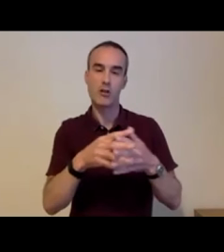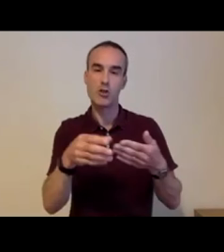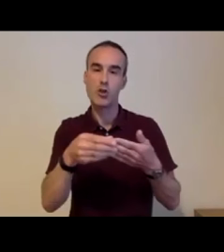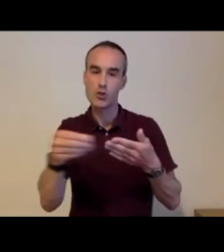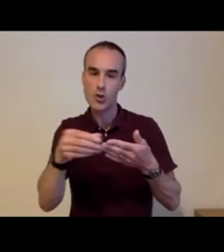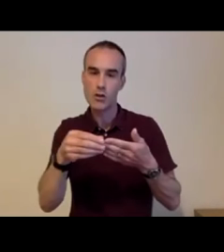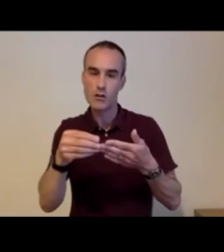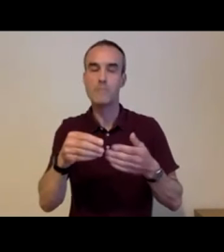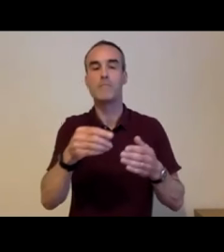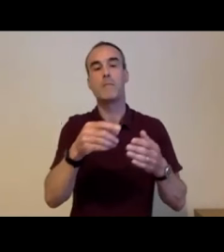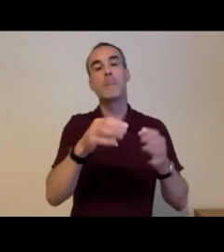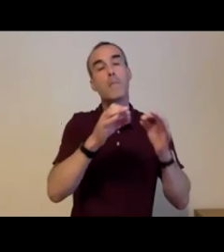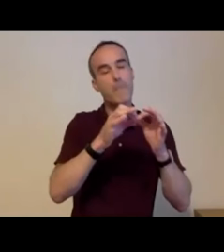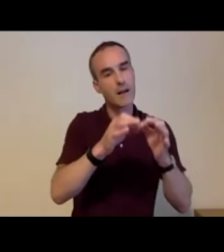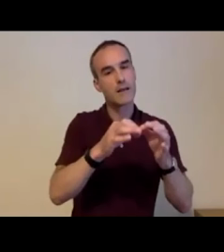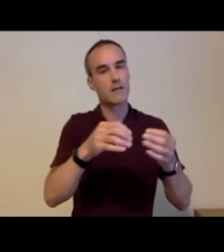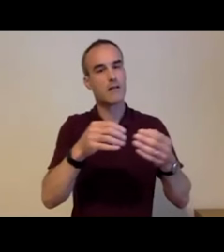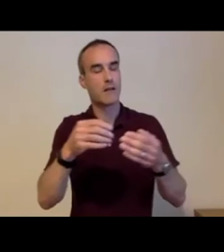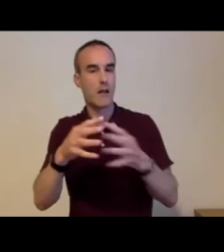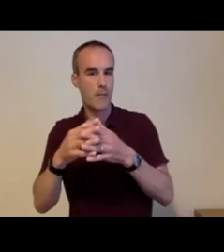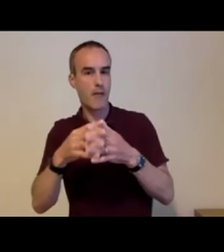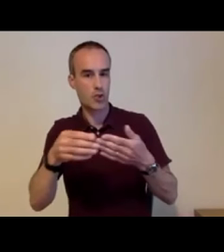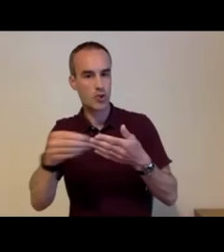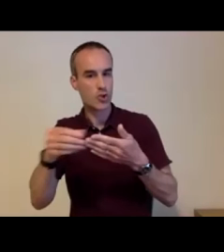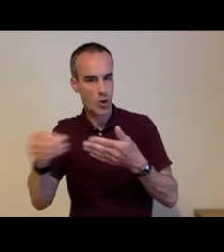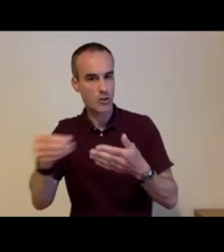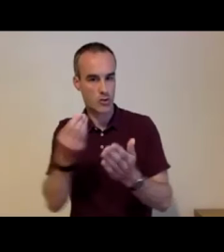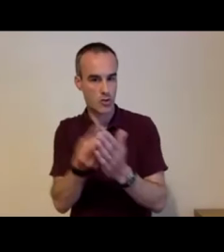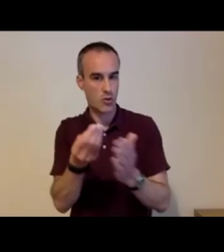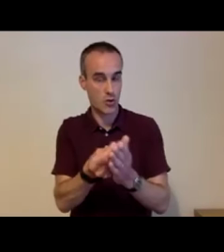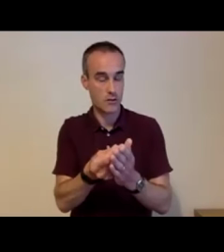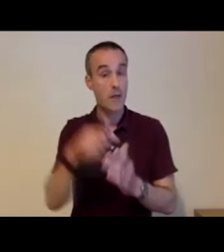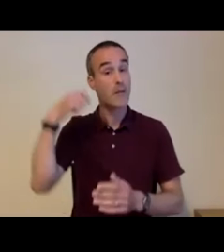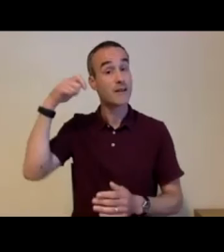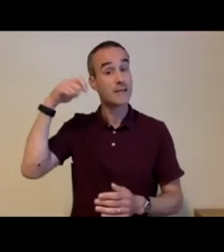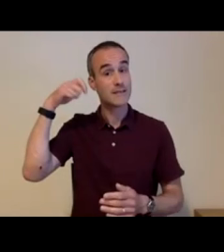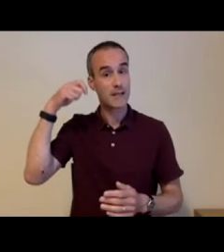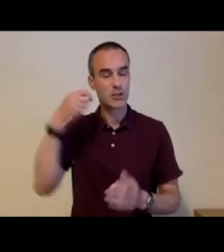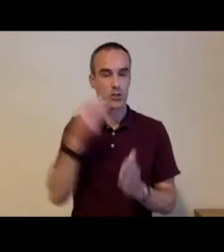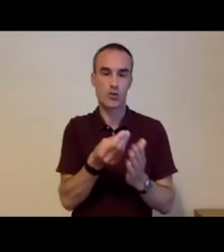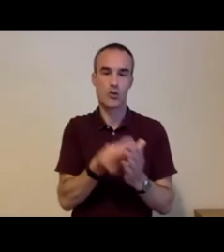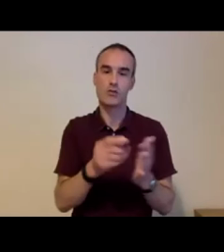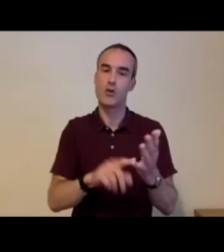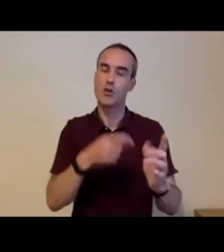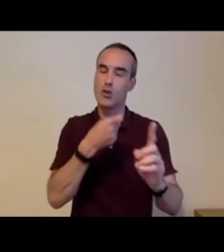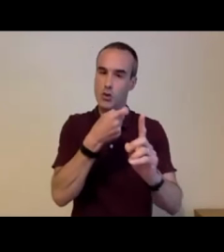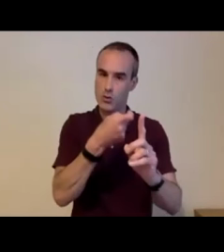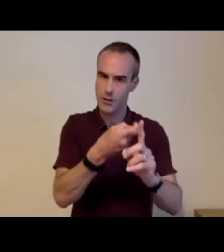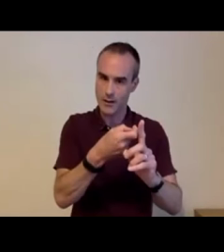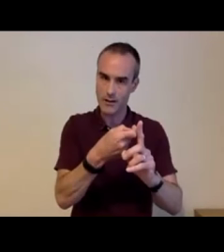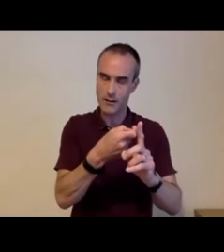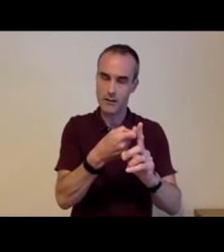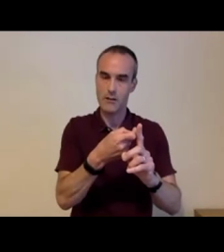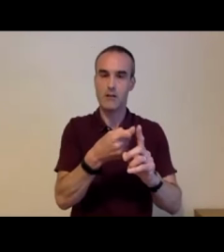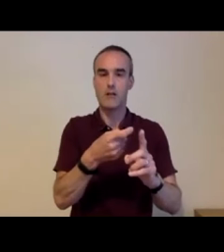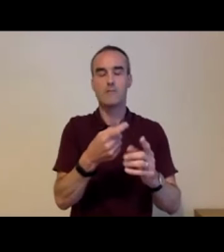of untreated hearing loss. And tinnitus costing the UK in its widest sense of societal costs,